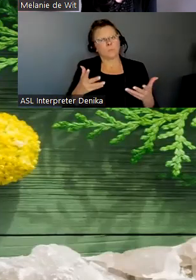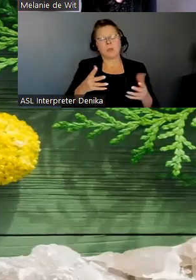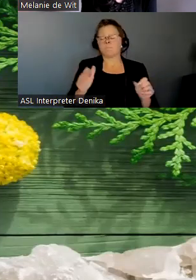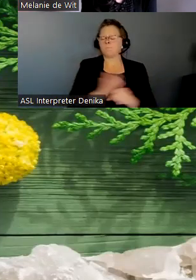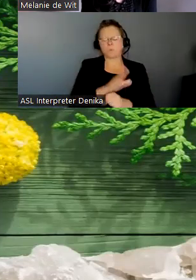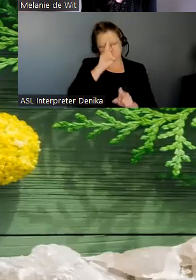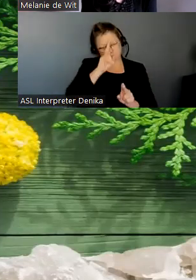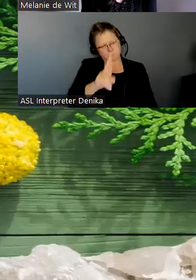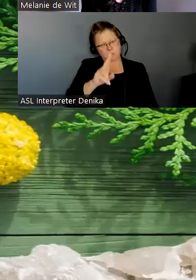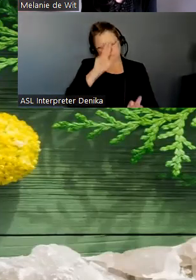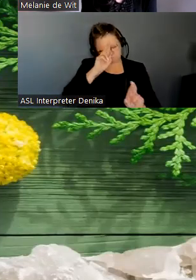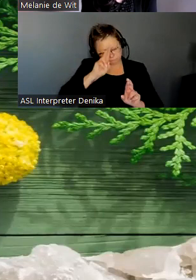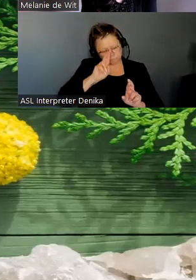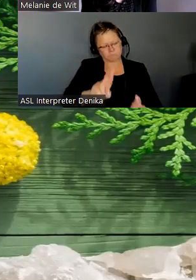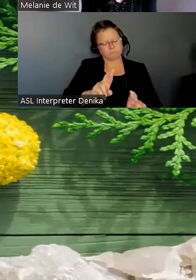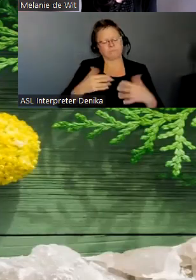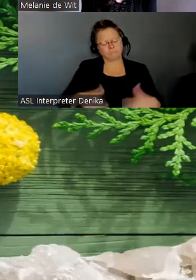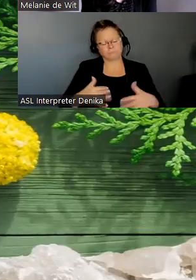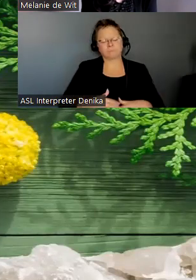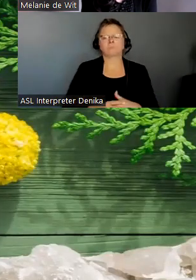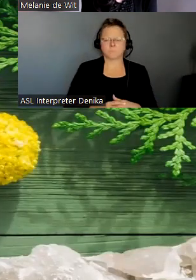deep respect.